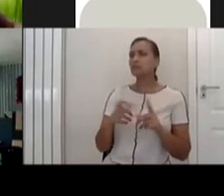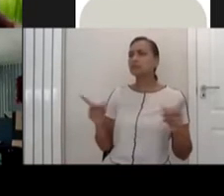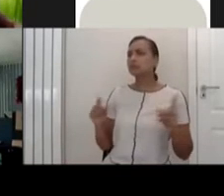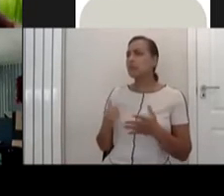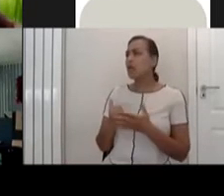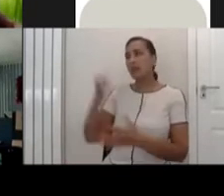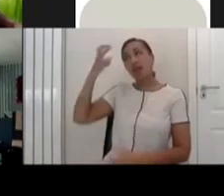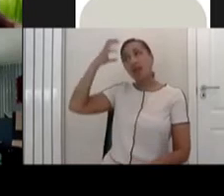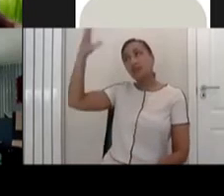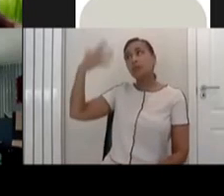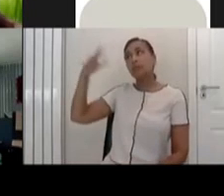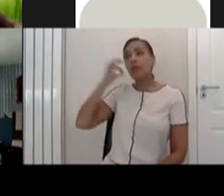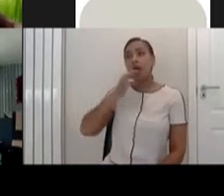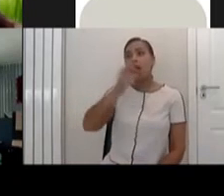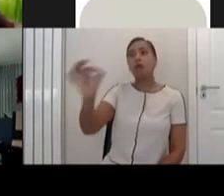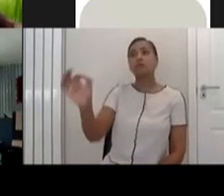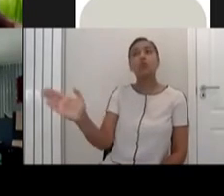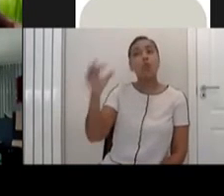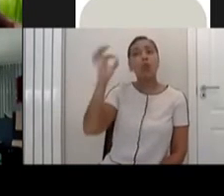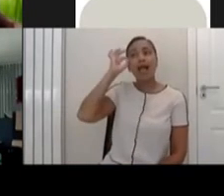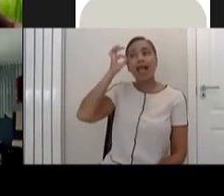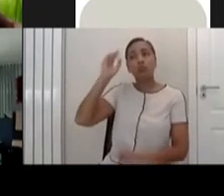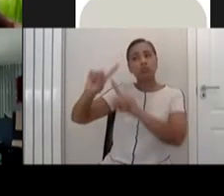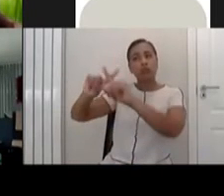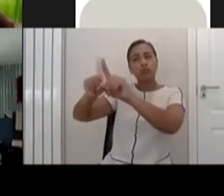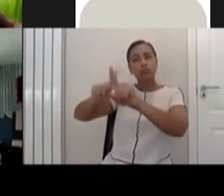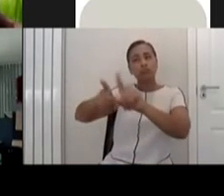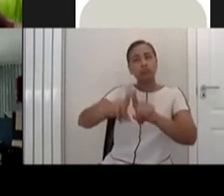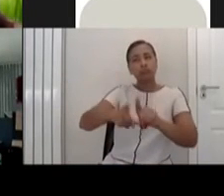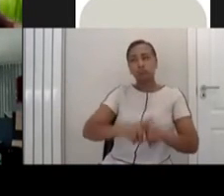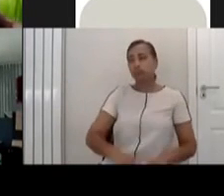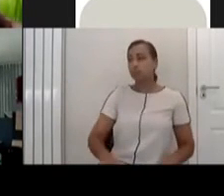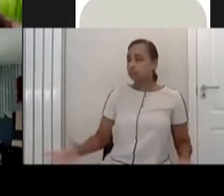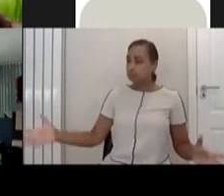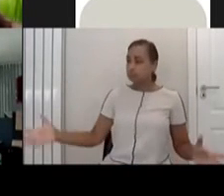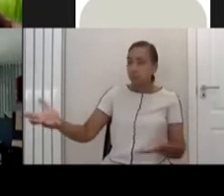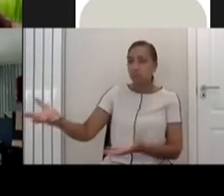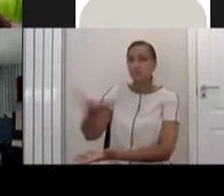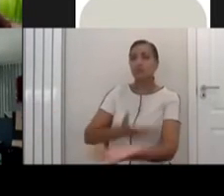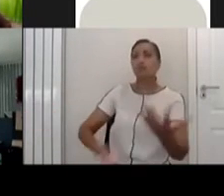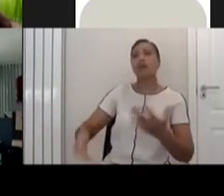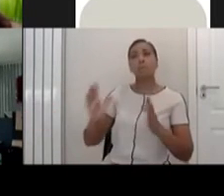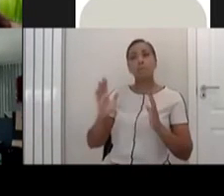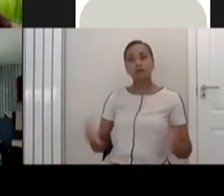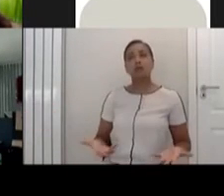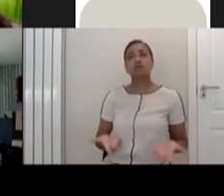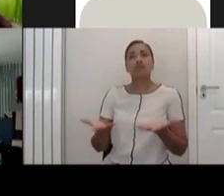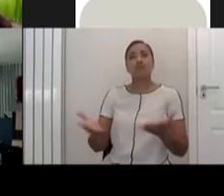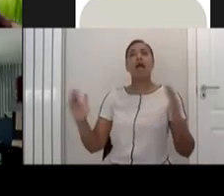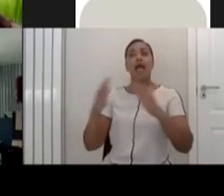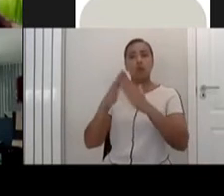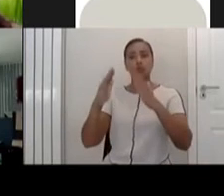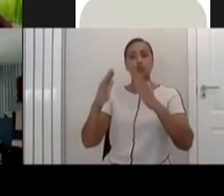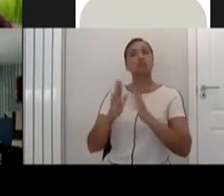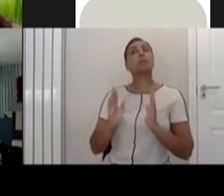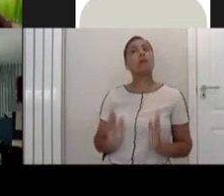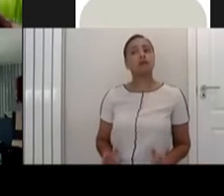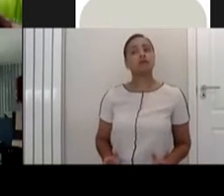all local authorities to bring everyone in, all rough sleepers, and house them, and those that